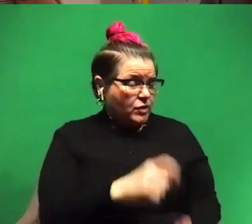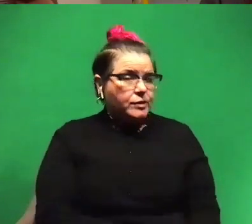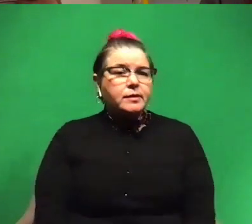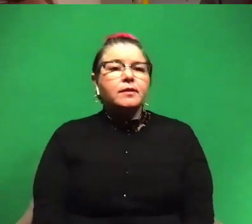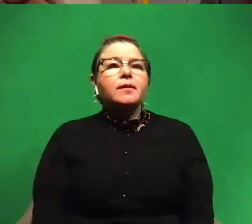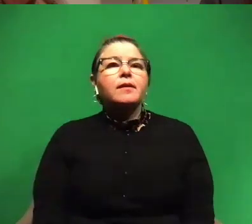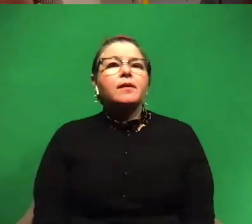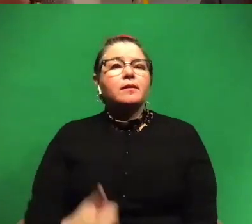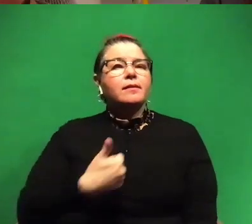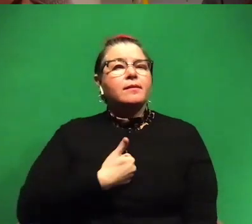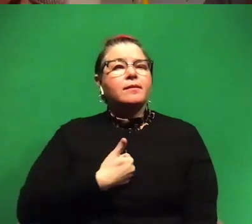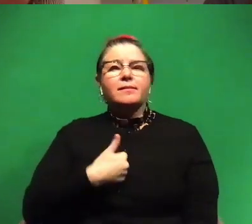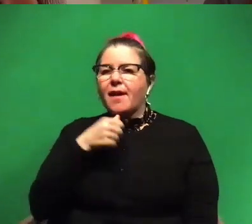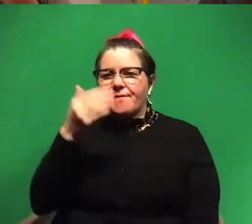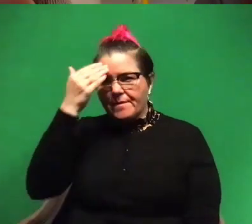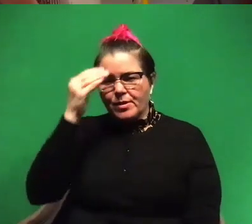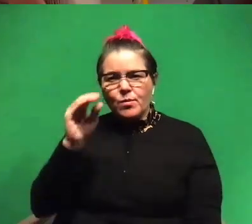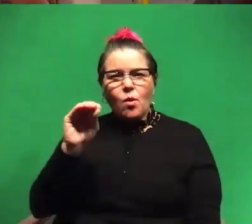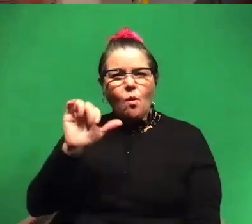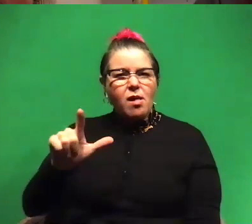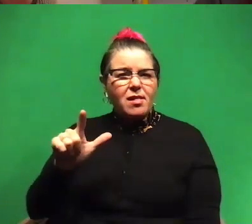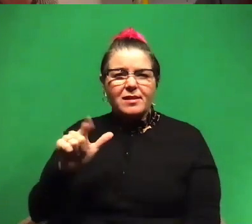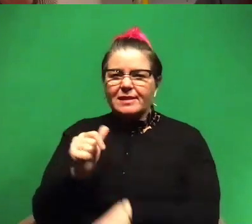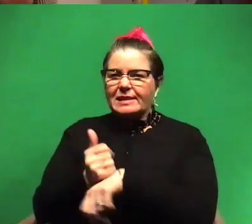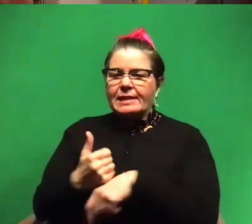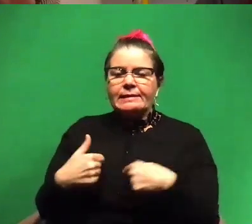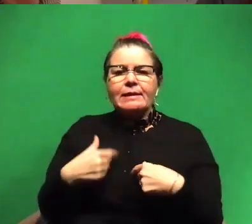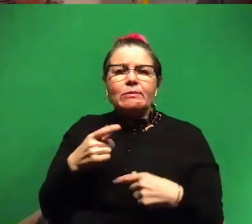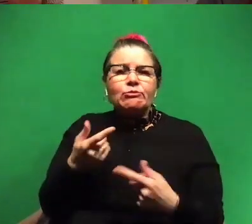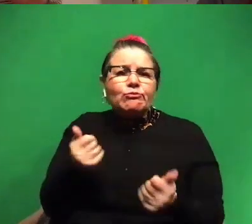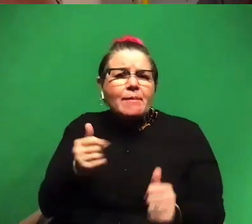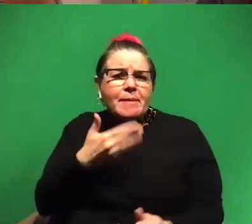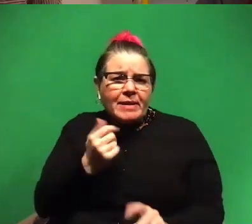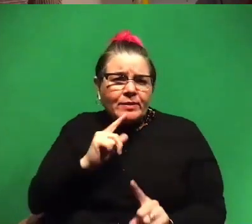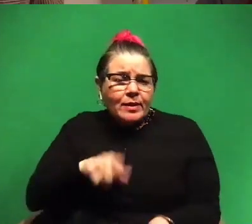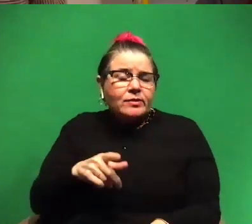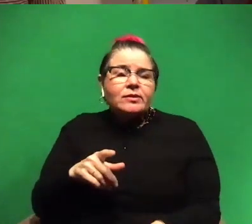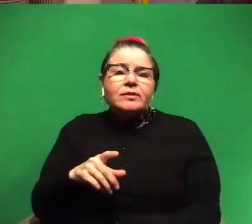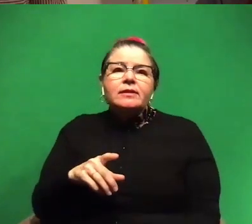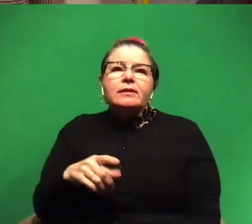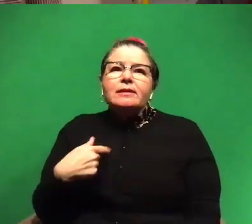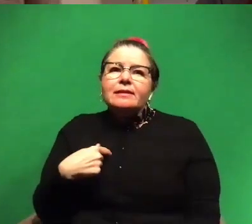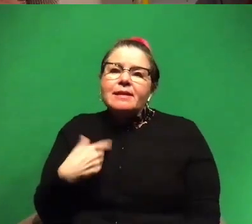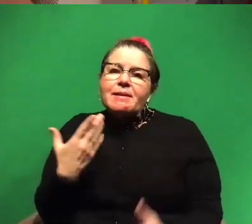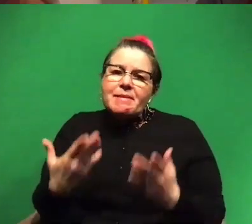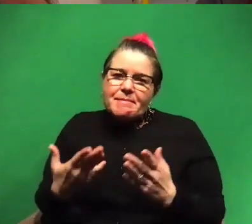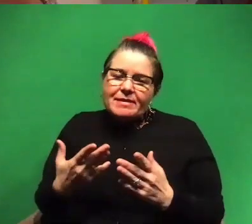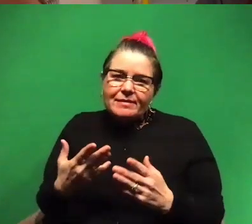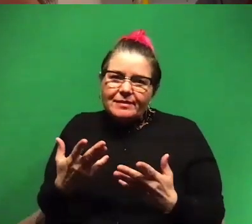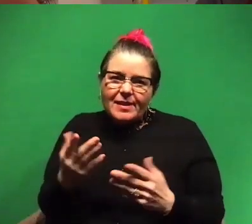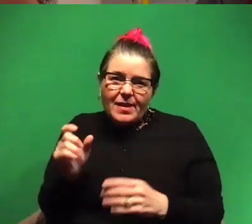So I'm not as familiar with oil sands, so I'll try to answer as best as possible, but you might